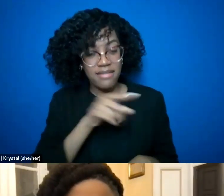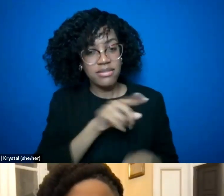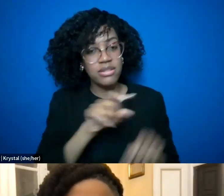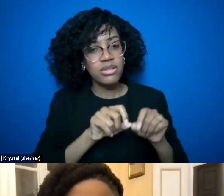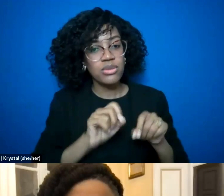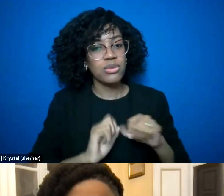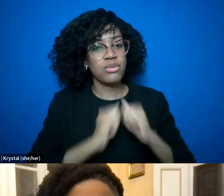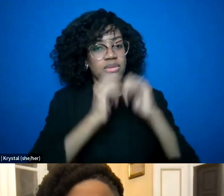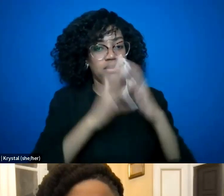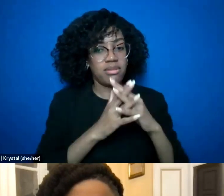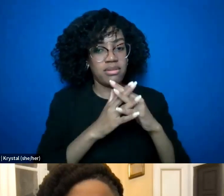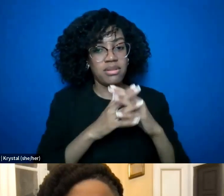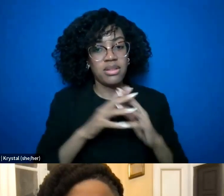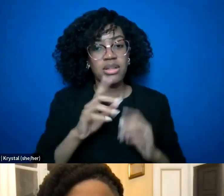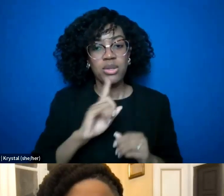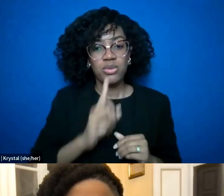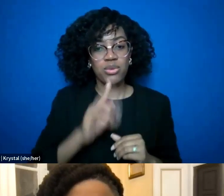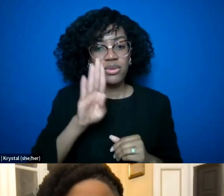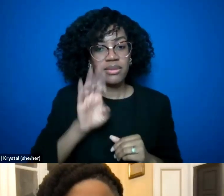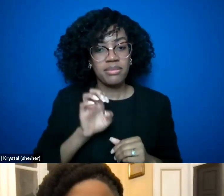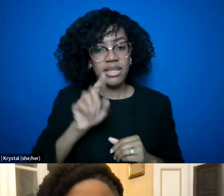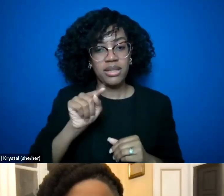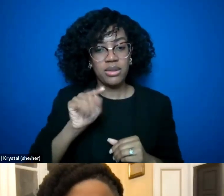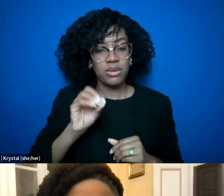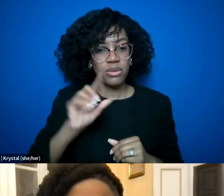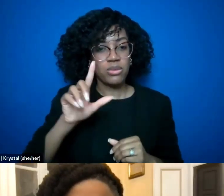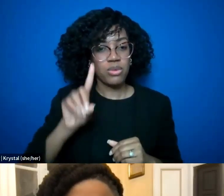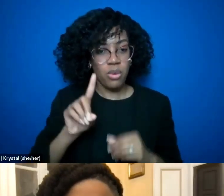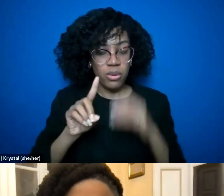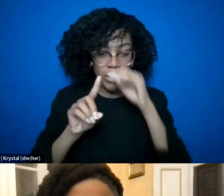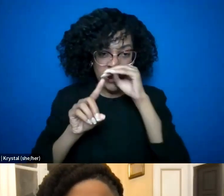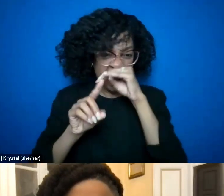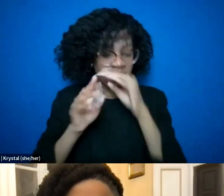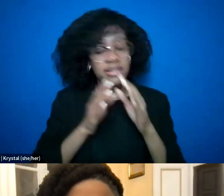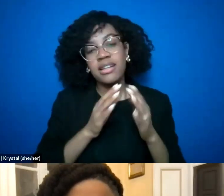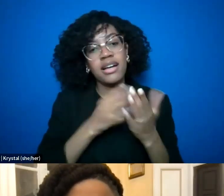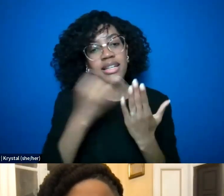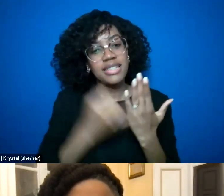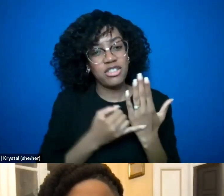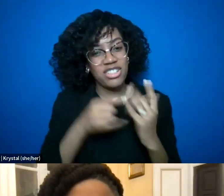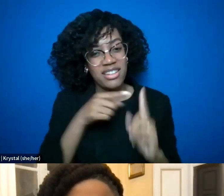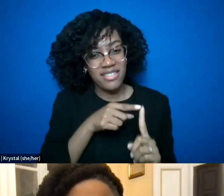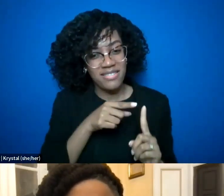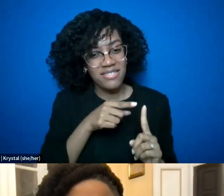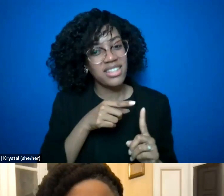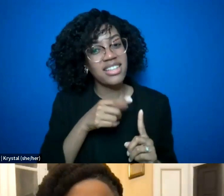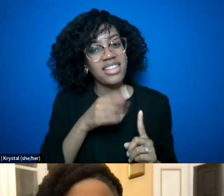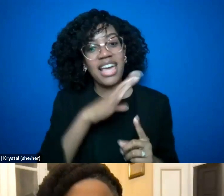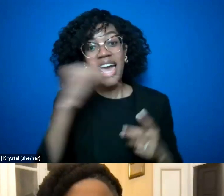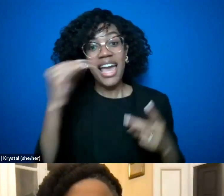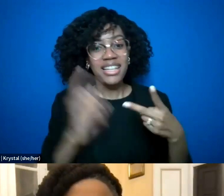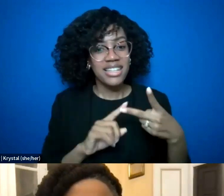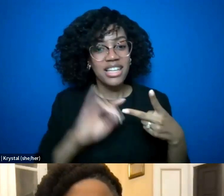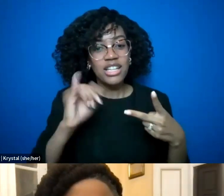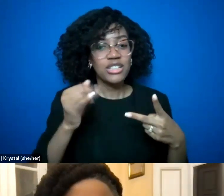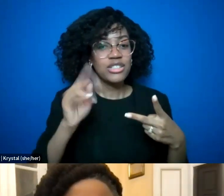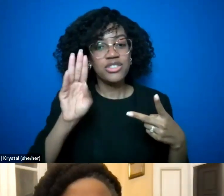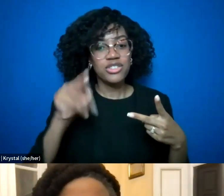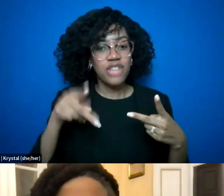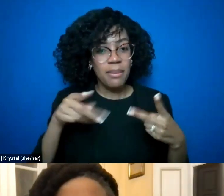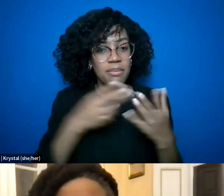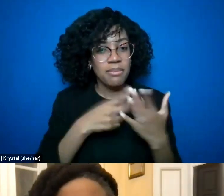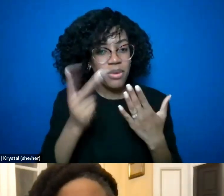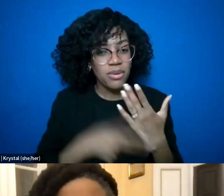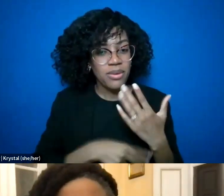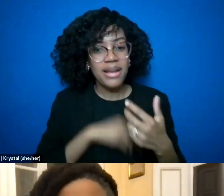initiative from the jump, and the Freedom to Learn campaign and the CRT summer school, and have participated